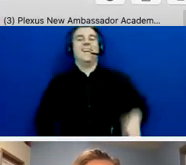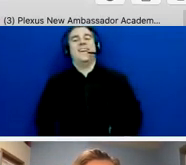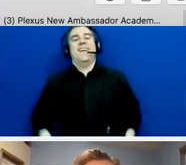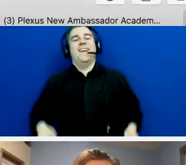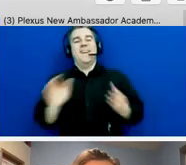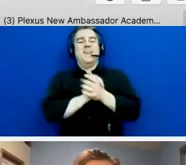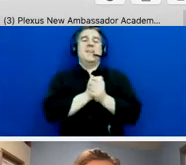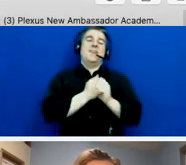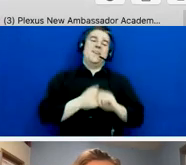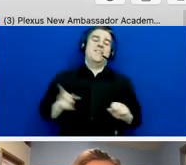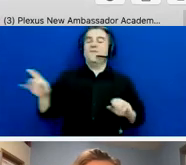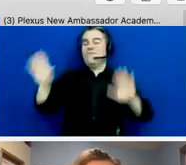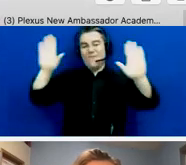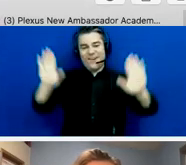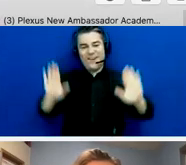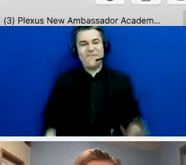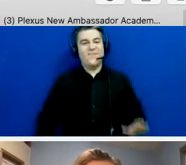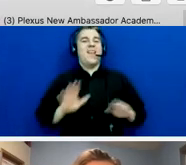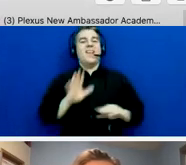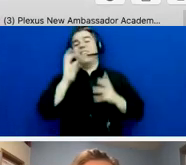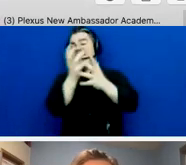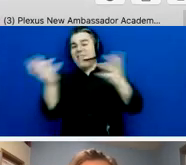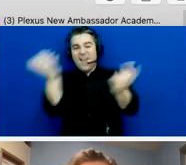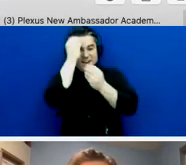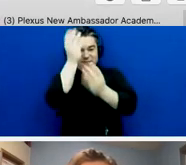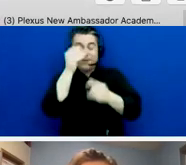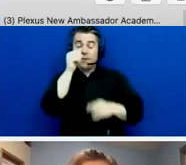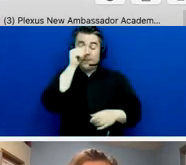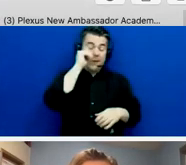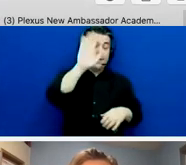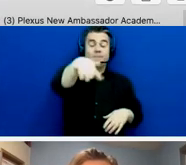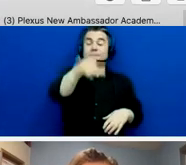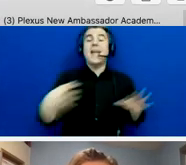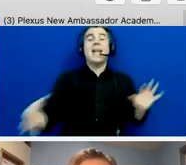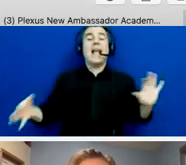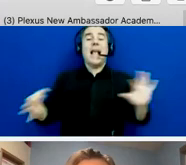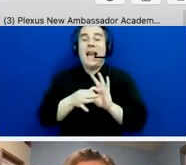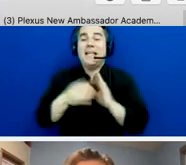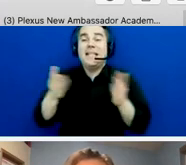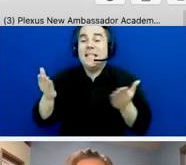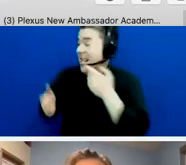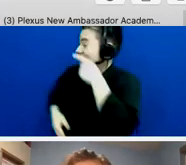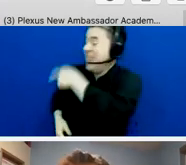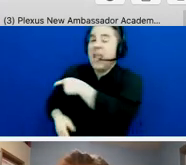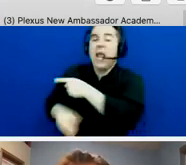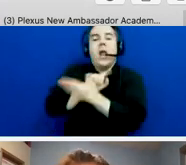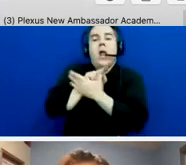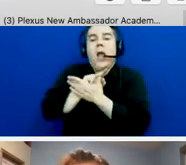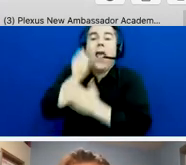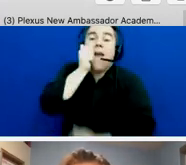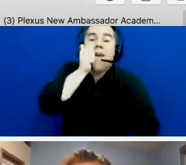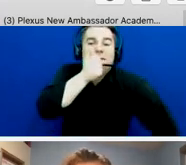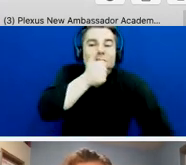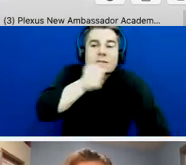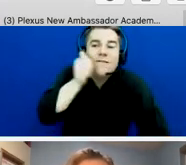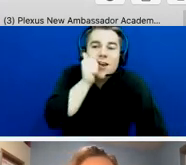So she's wonderful. There's a bunch of information in here. Guys, plug in here every single day to grow